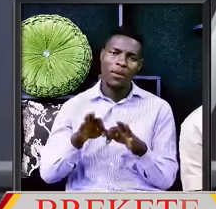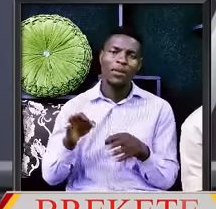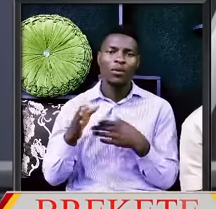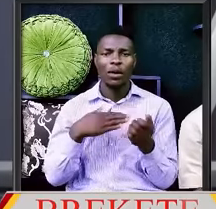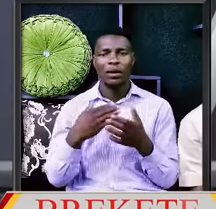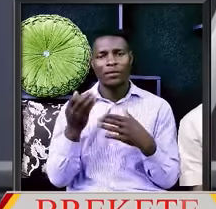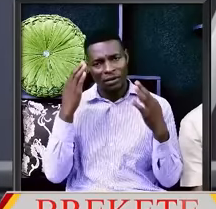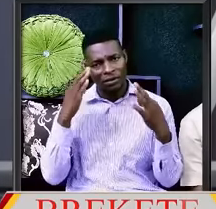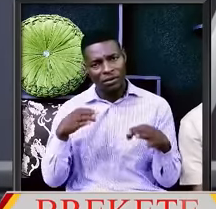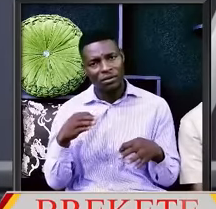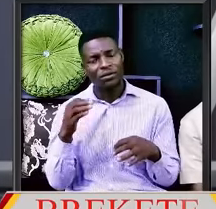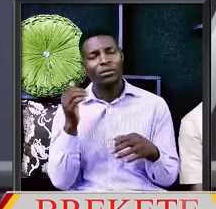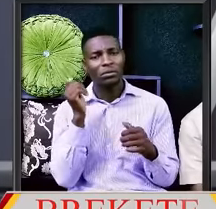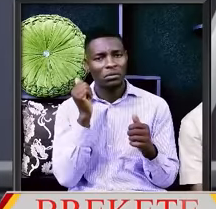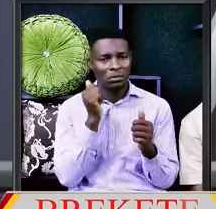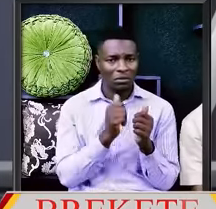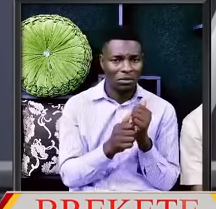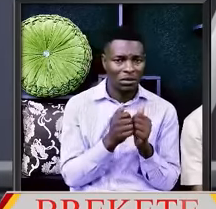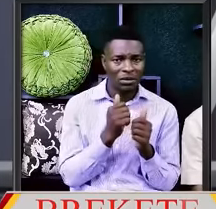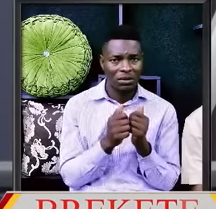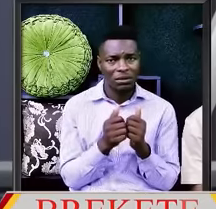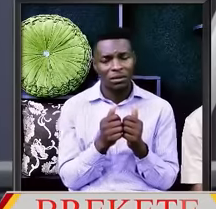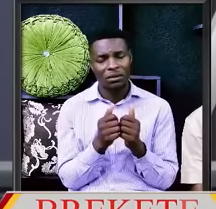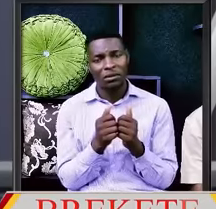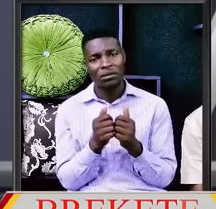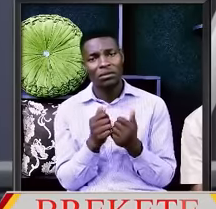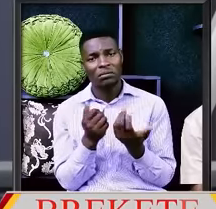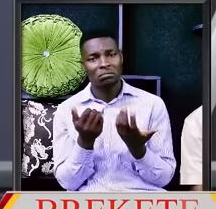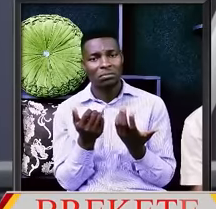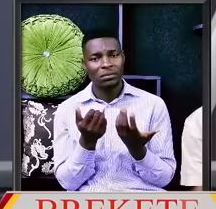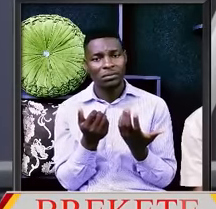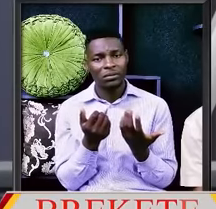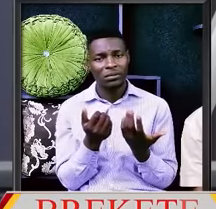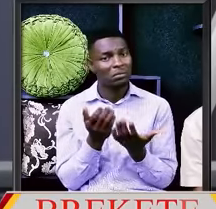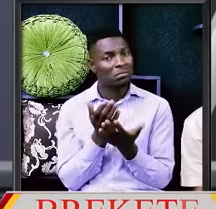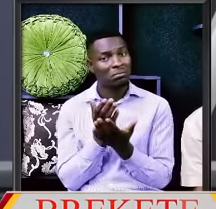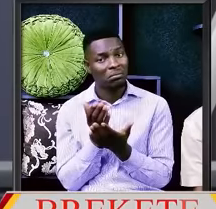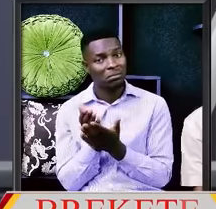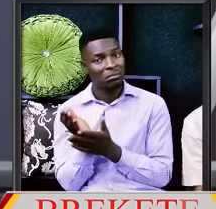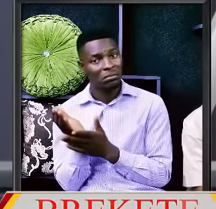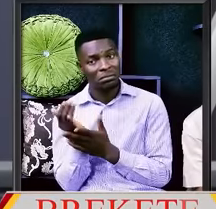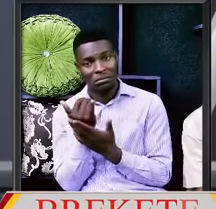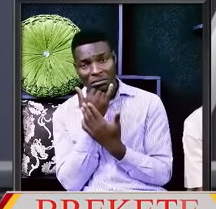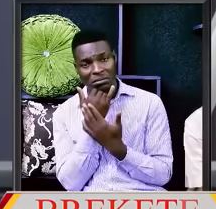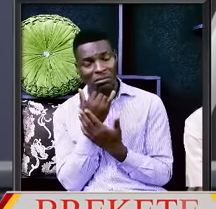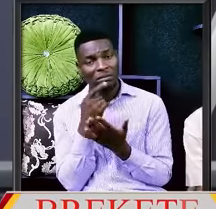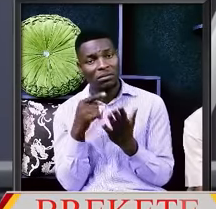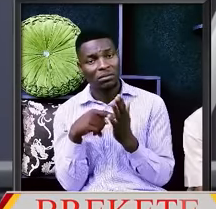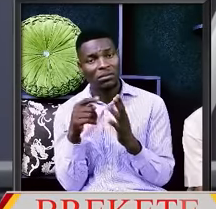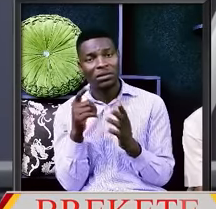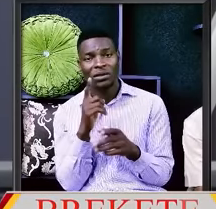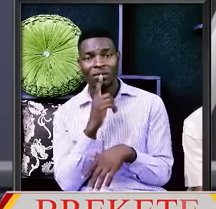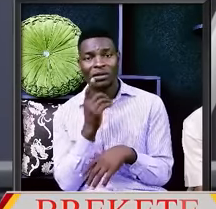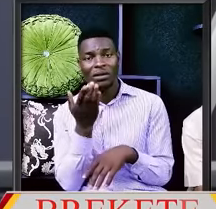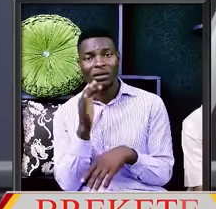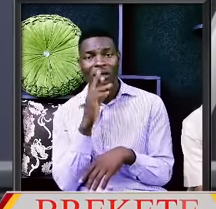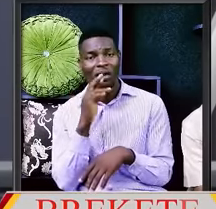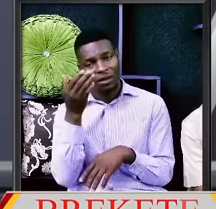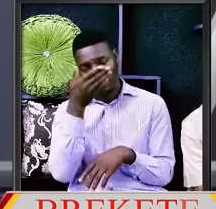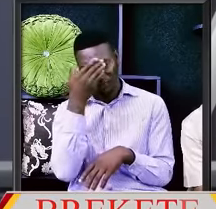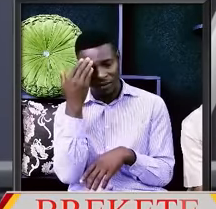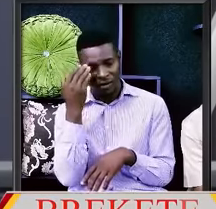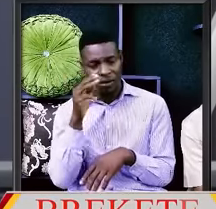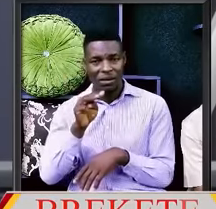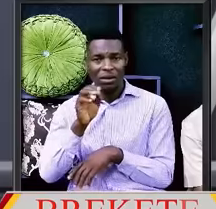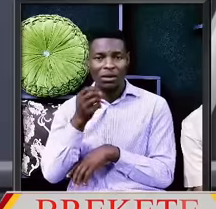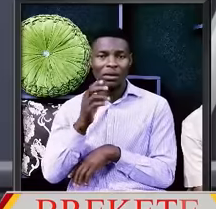decision, whether to bury Mohbad immediately or not to bury Mohbad immediately. And there's this fact we are also forgetting. Mohbad